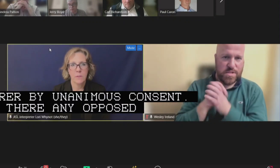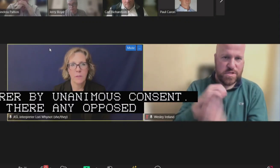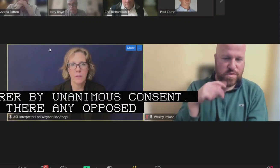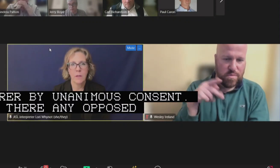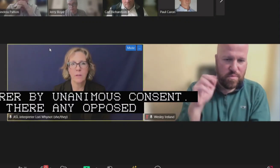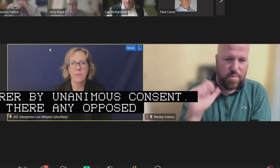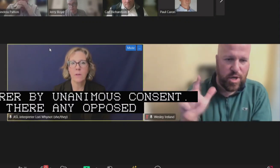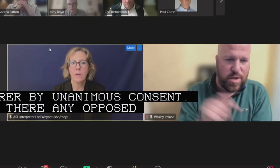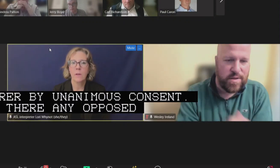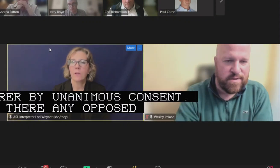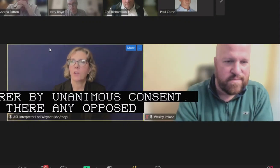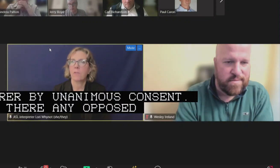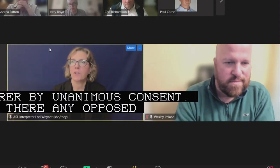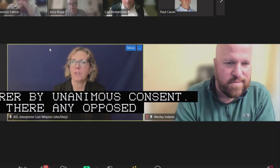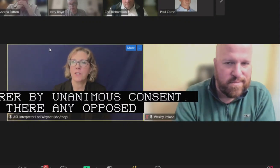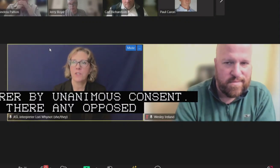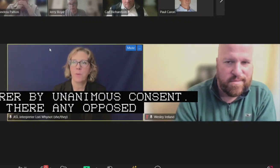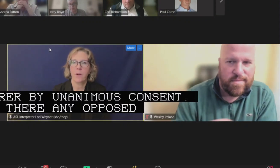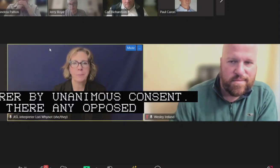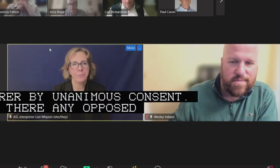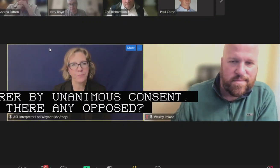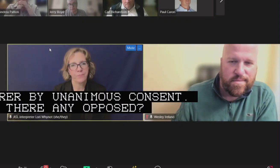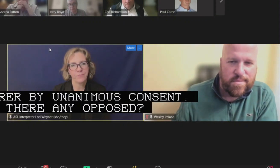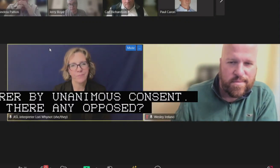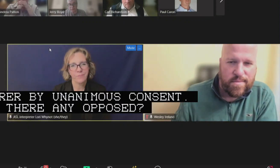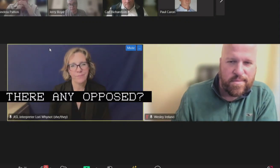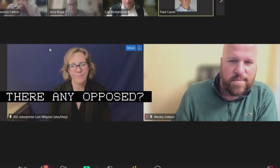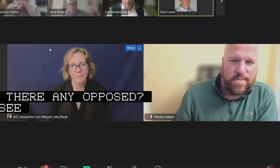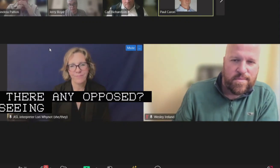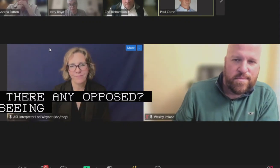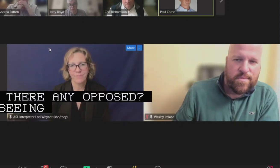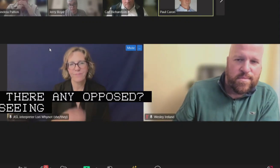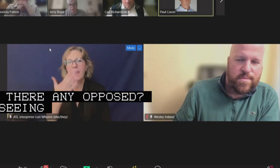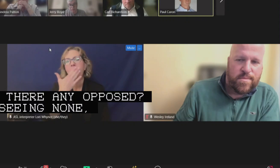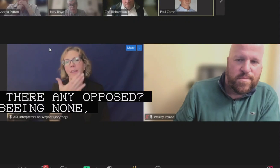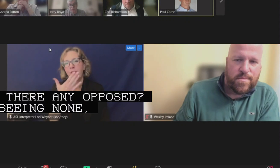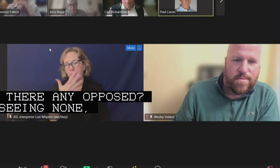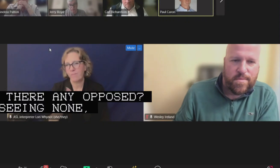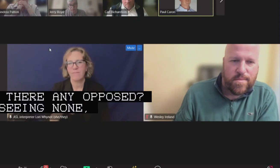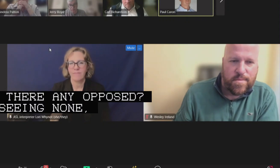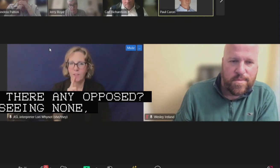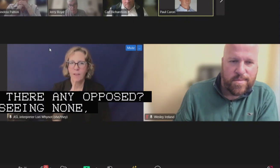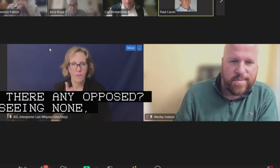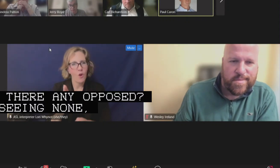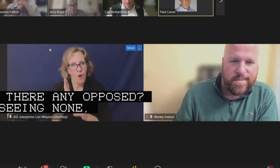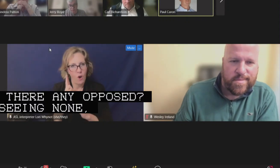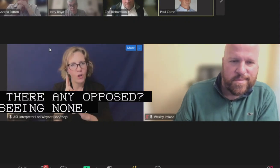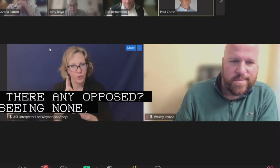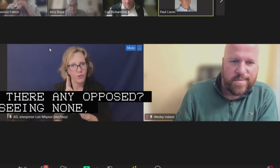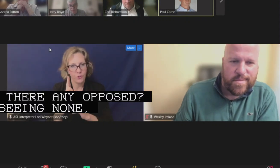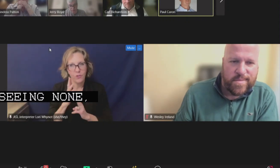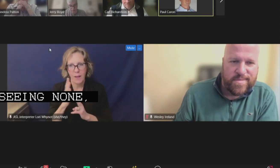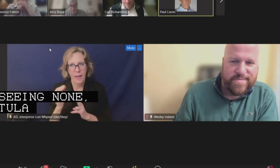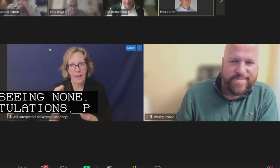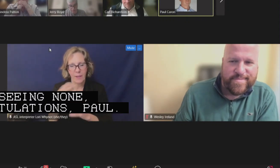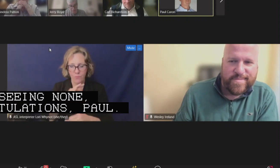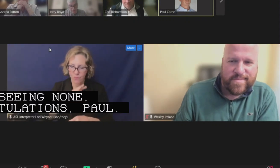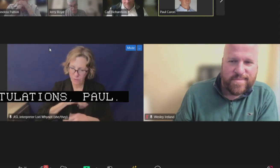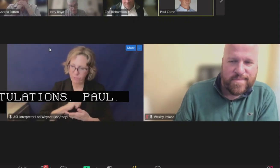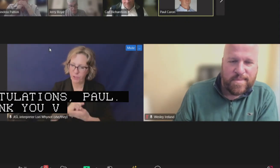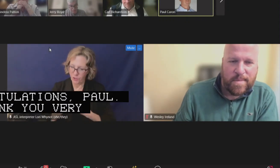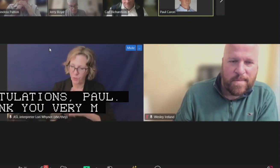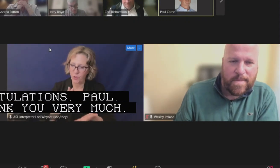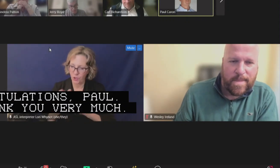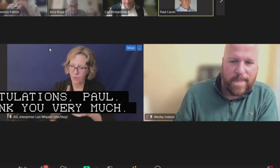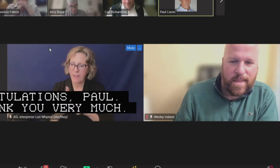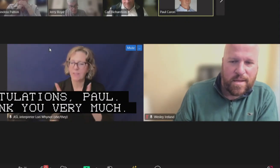Okay, seeing none. Congratulations, Paul. Thank you very much. It was an honor and a privilege to serve as the vice chair for the past 2 years,